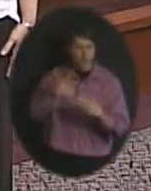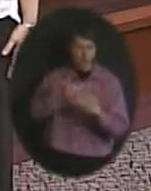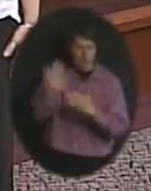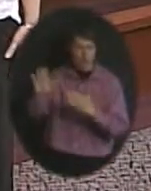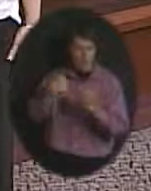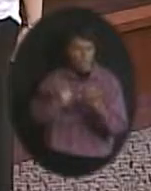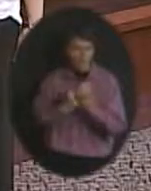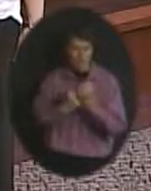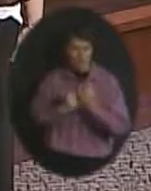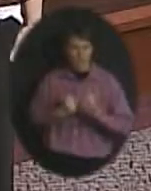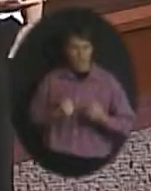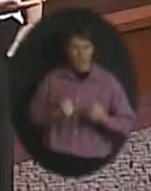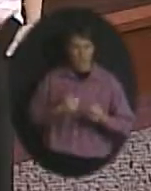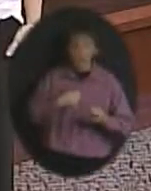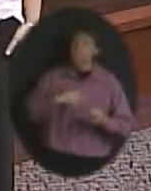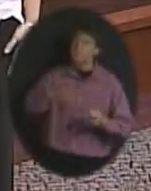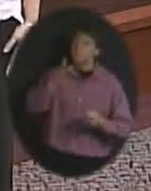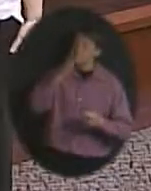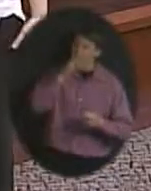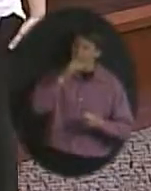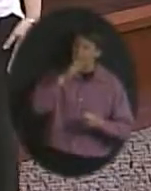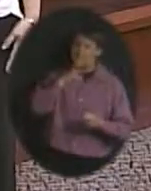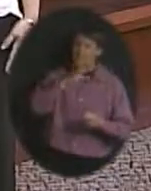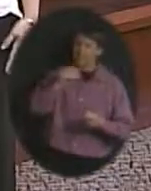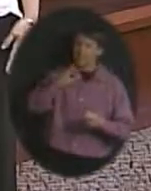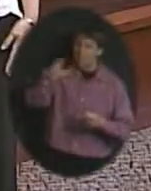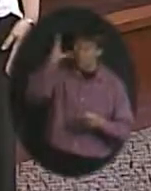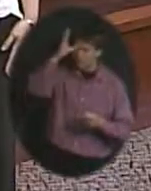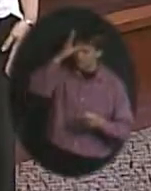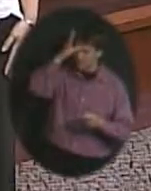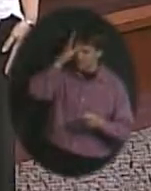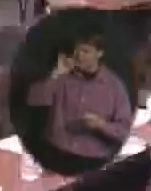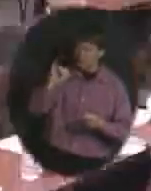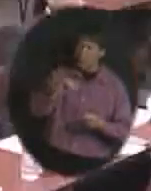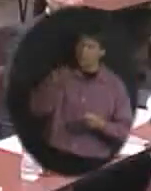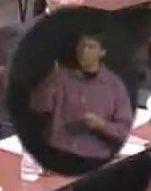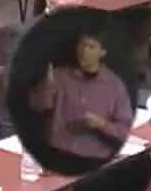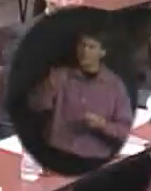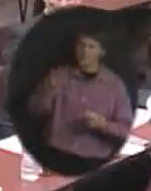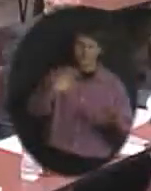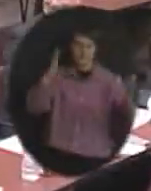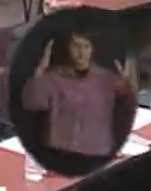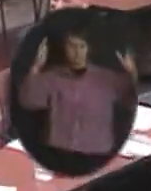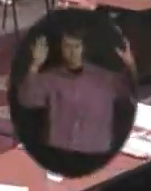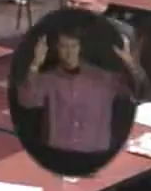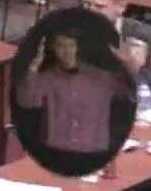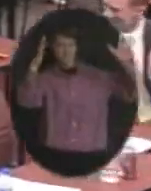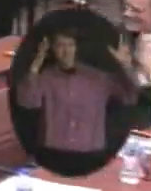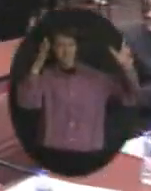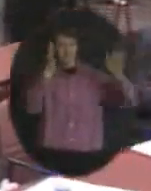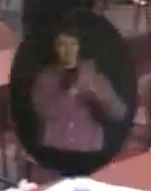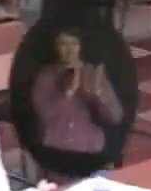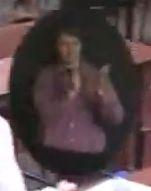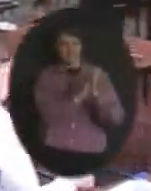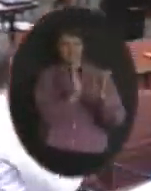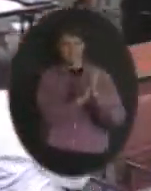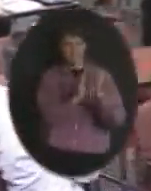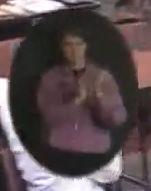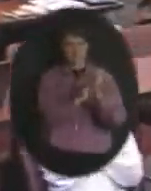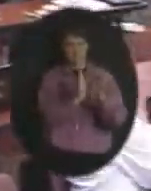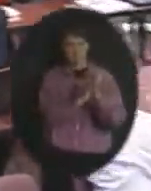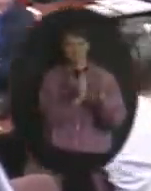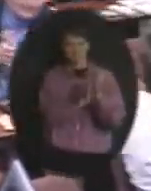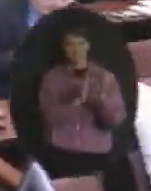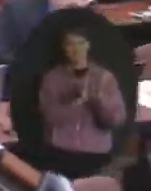support. There's my mom, and then my dad is also in the room. Yay.